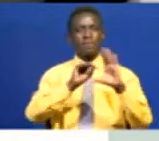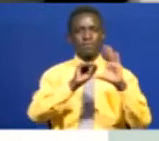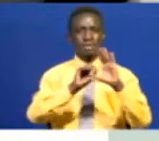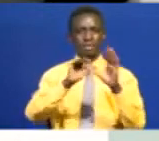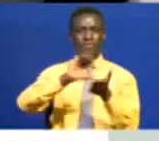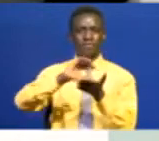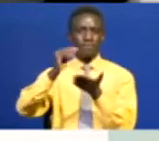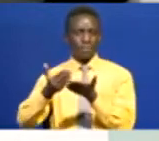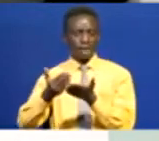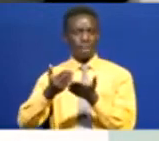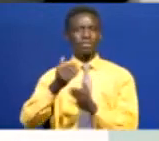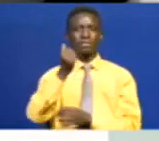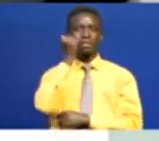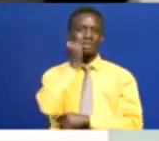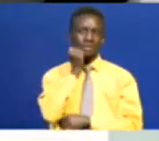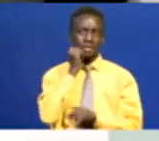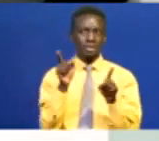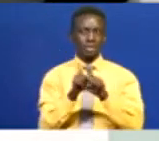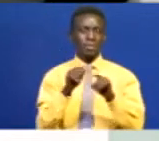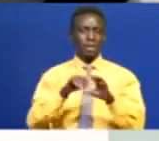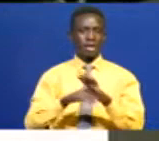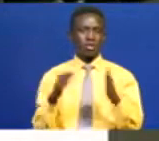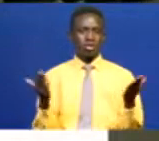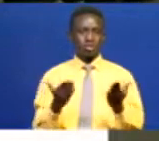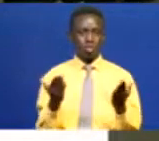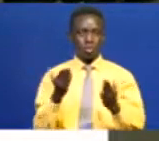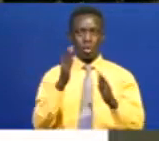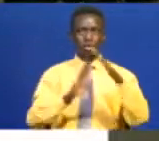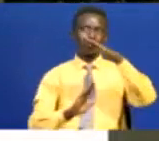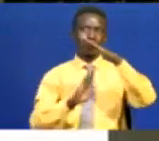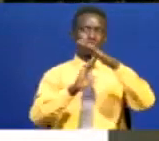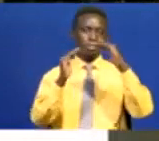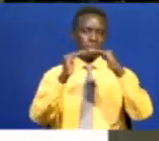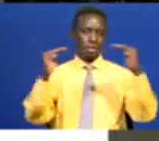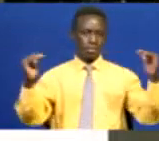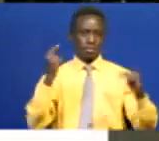sadly even at the pitching stage.